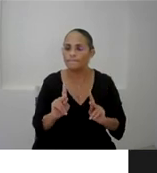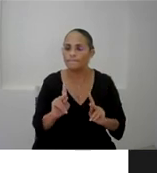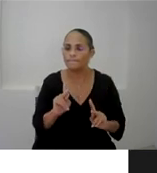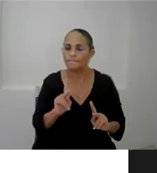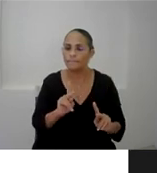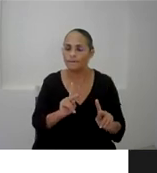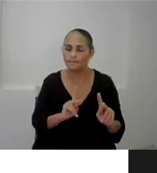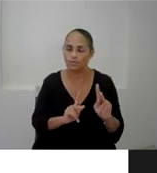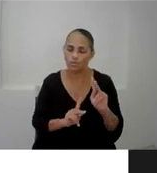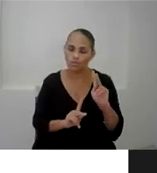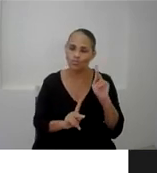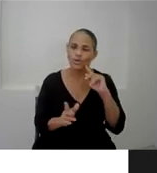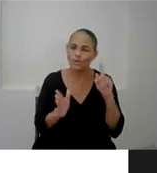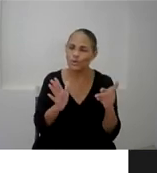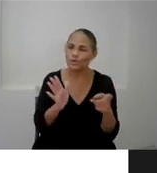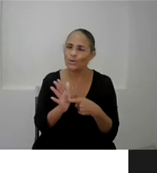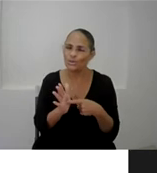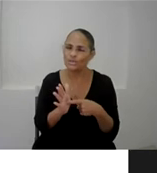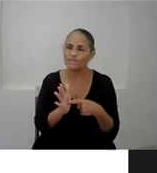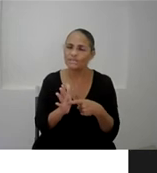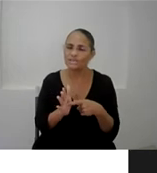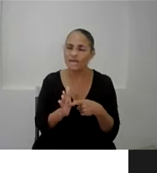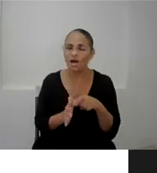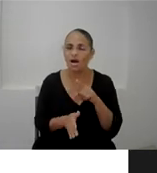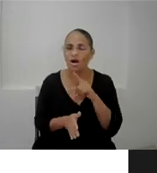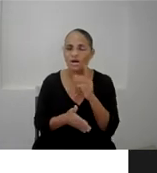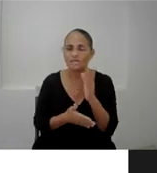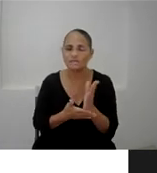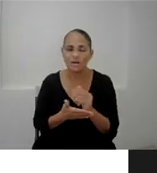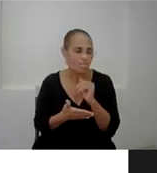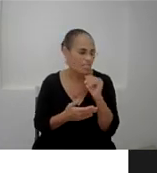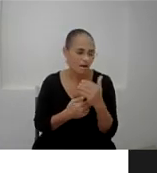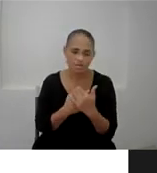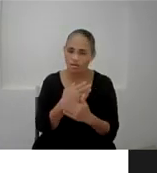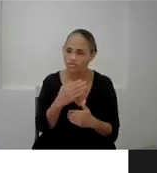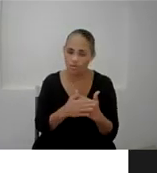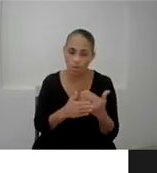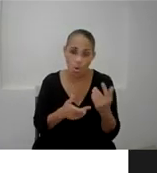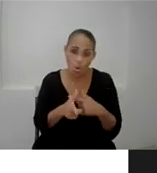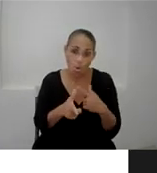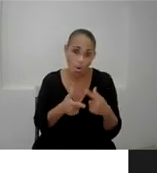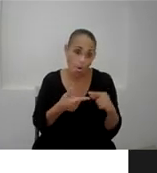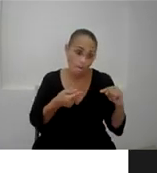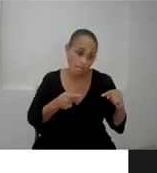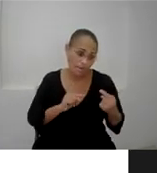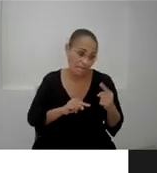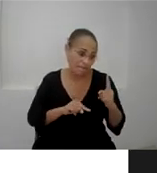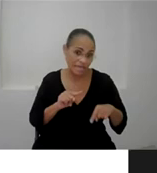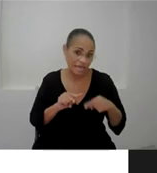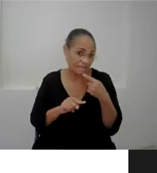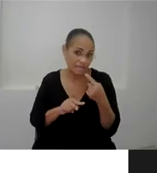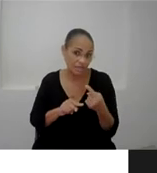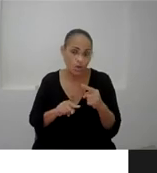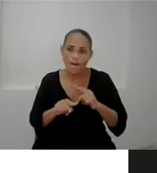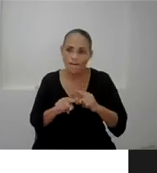finding that they are in some discomfort, pain. They cannot tell you what it is, but their